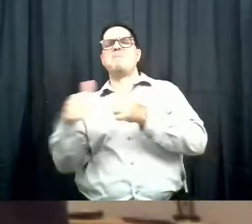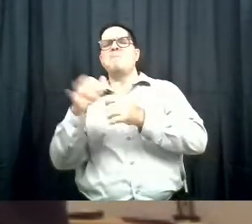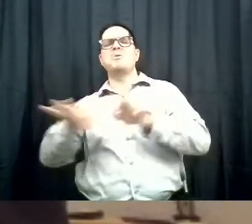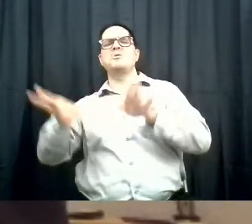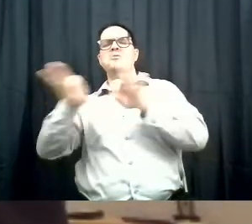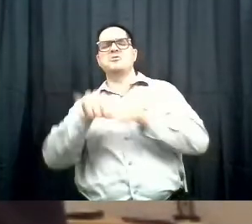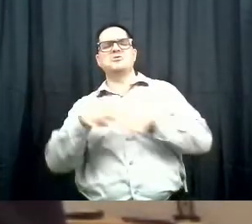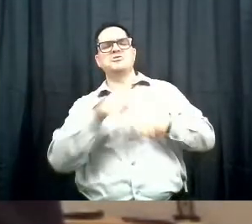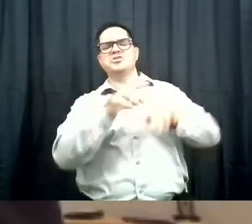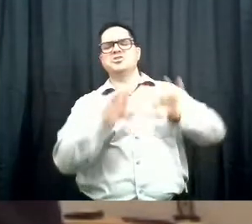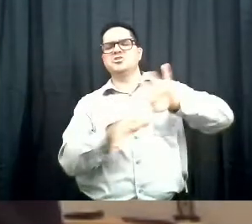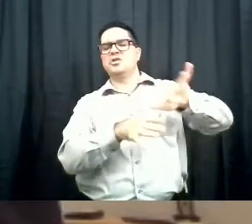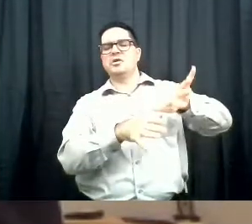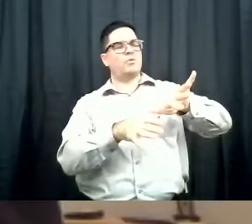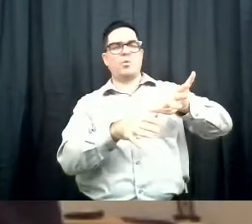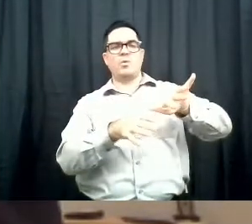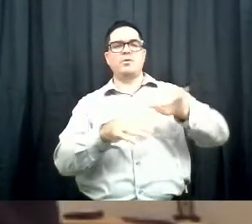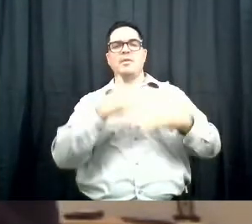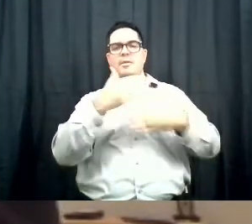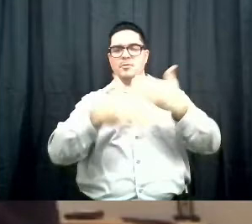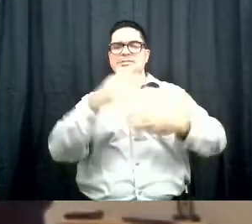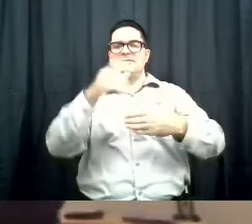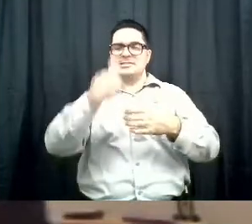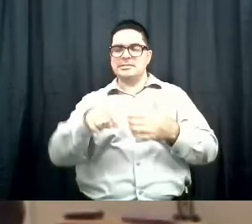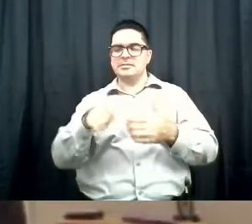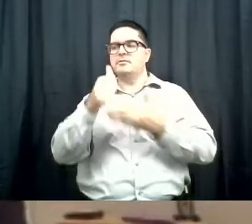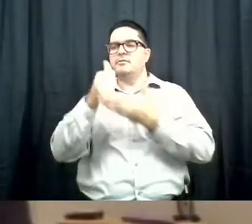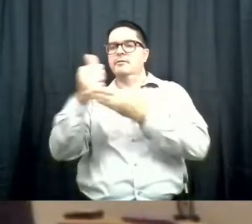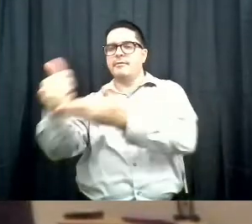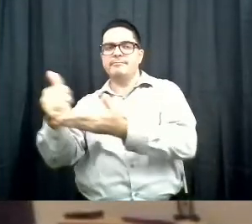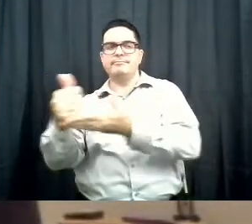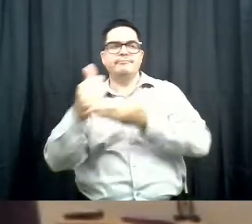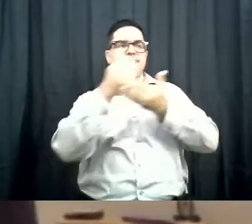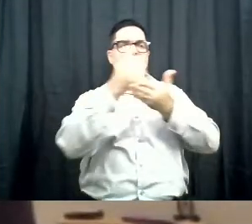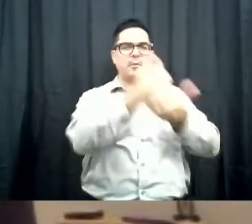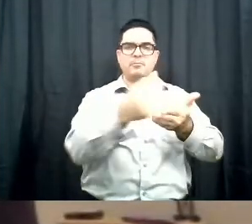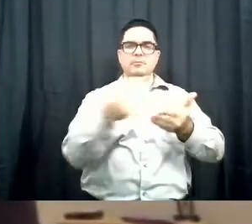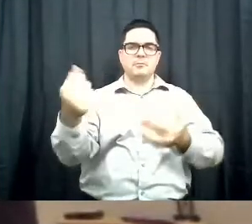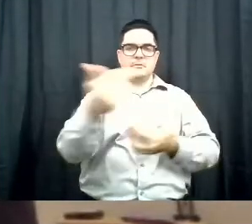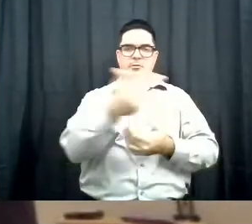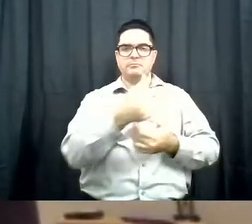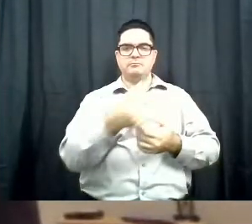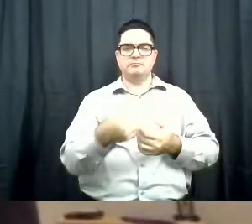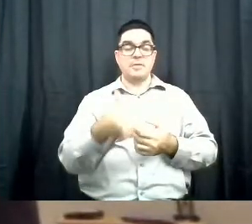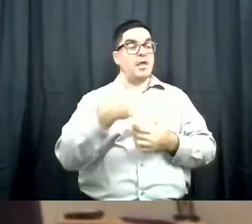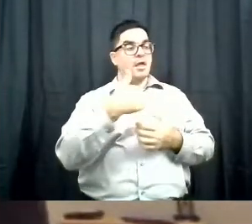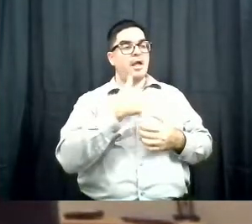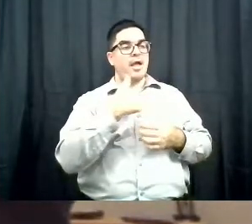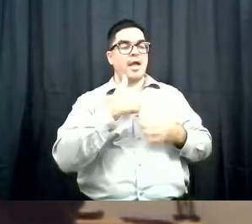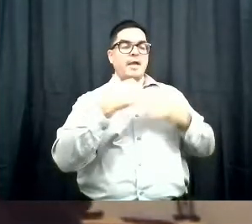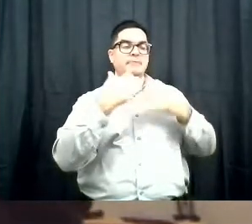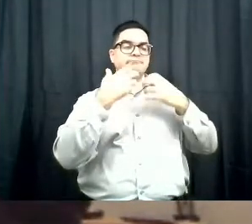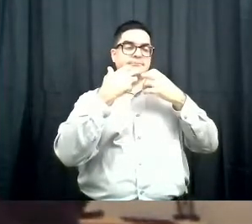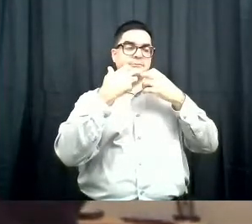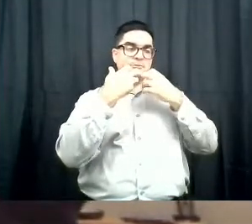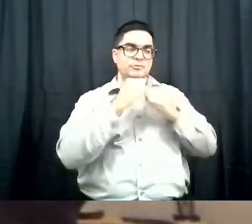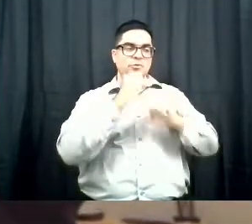work for everybody. And again, I appreciate being able to work with you, and I respect where you're coming from.